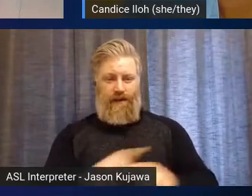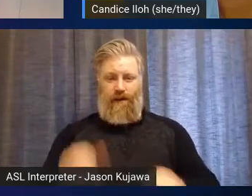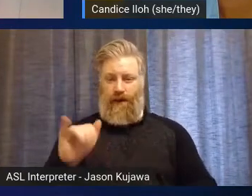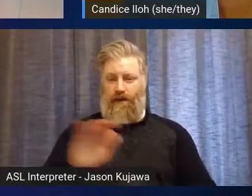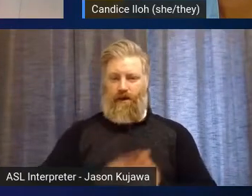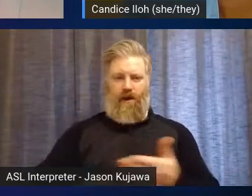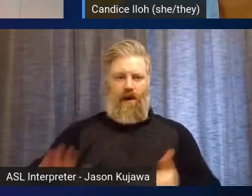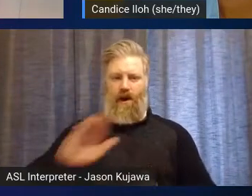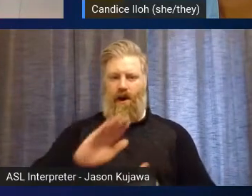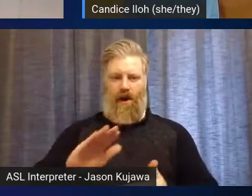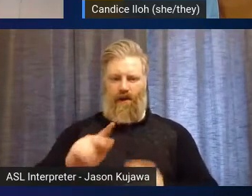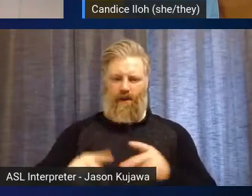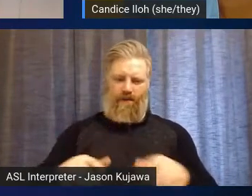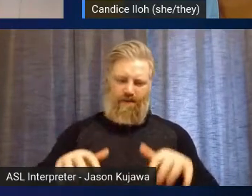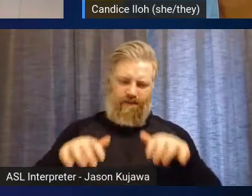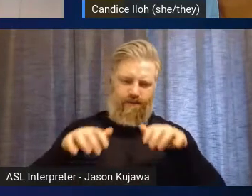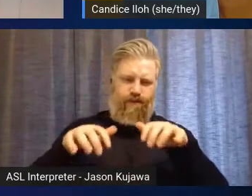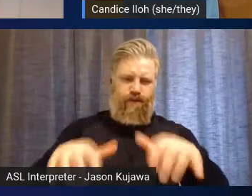where you see